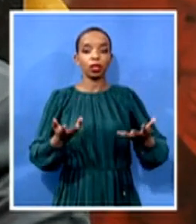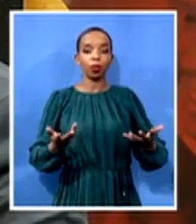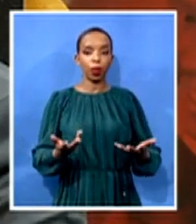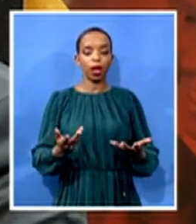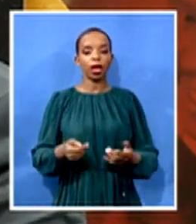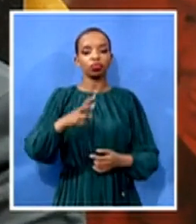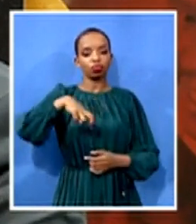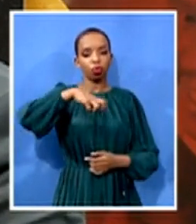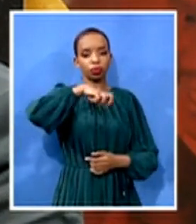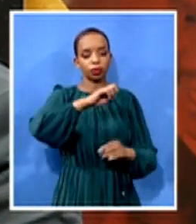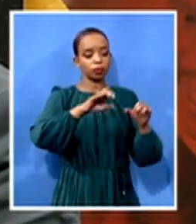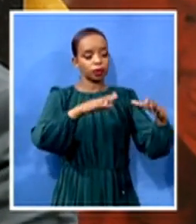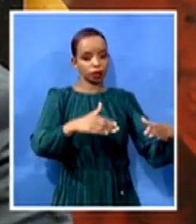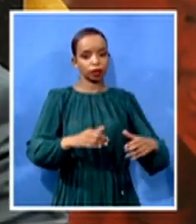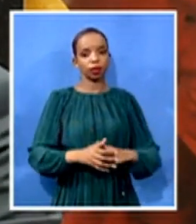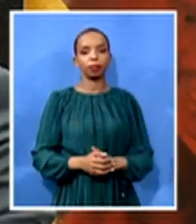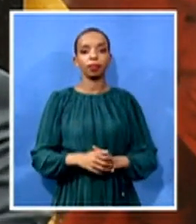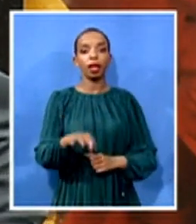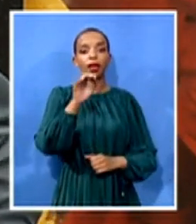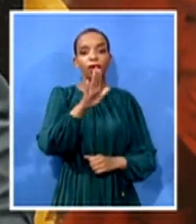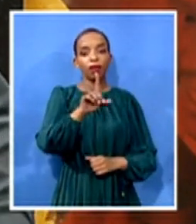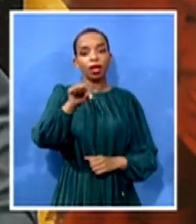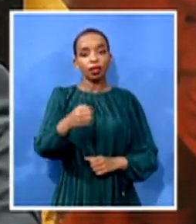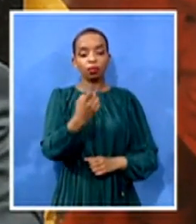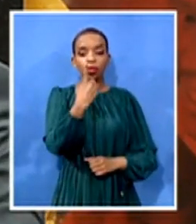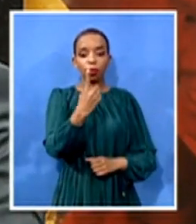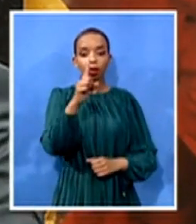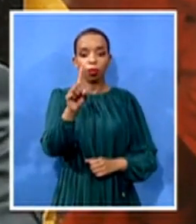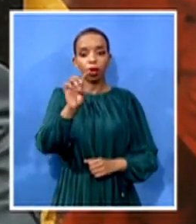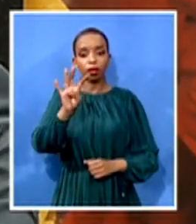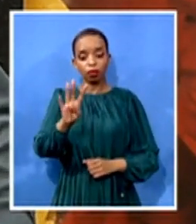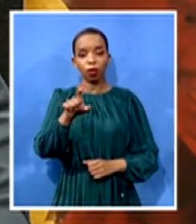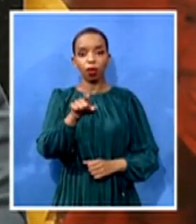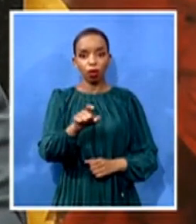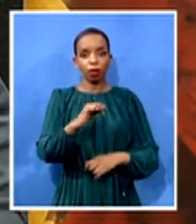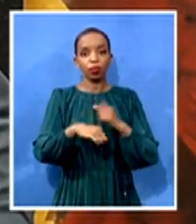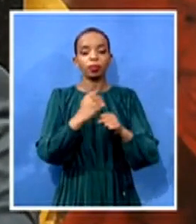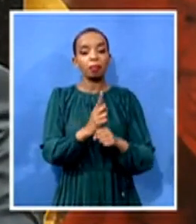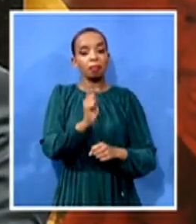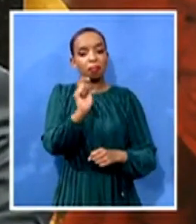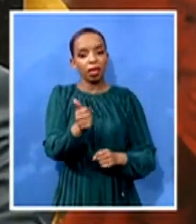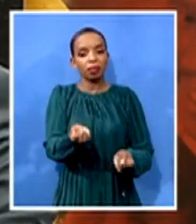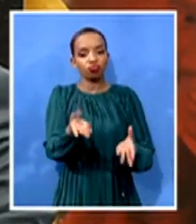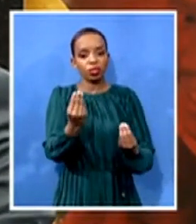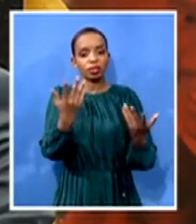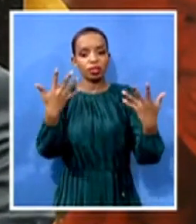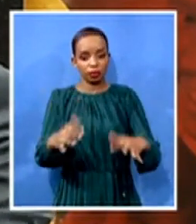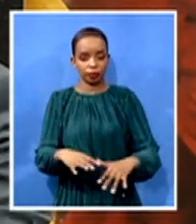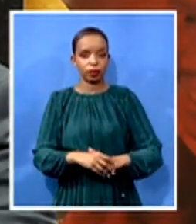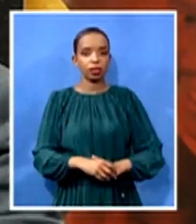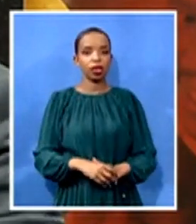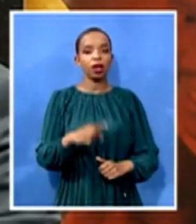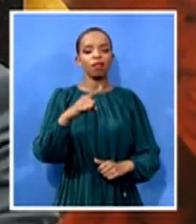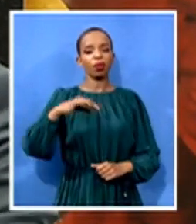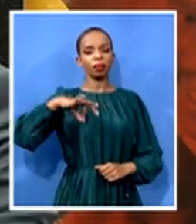5,140 normal unemployment insurance fund payments received and paid to beneficiaries in the province of the Eastern